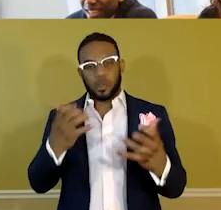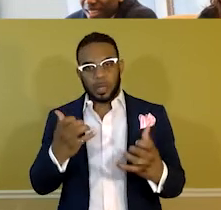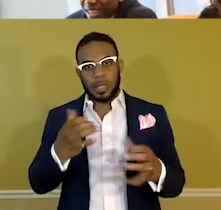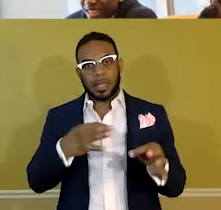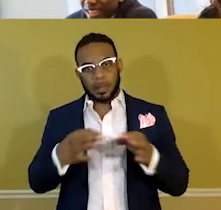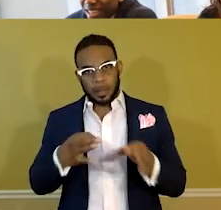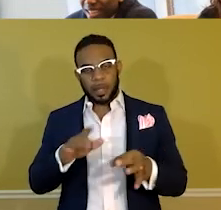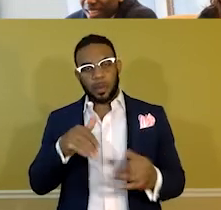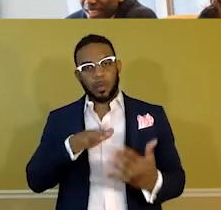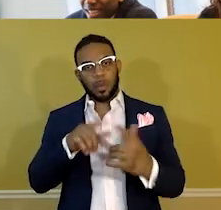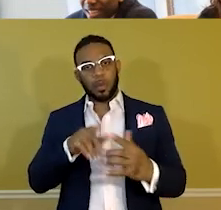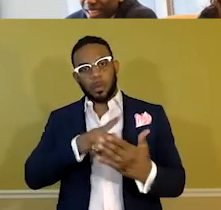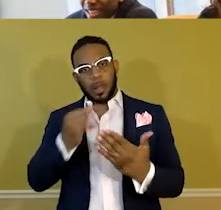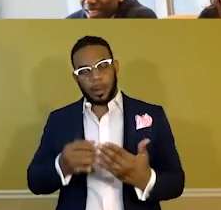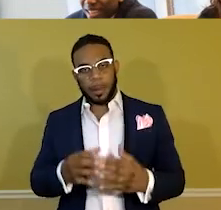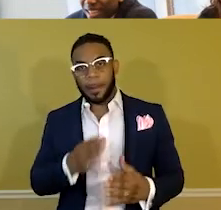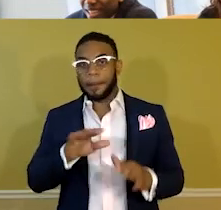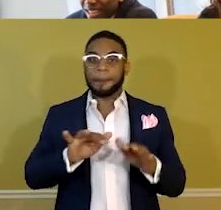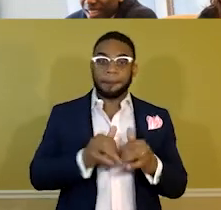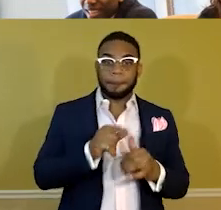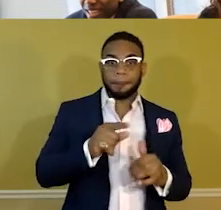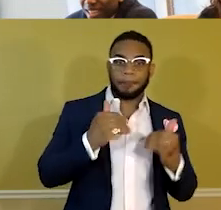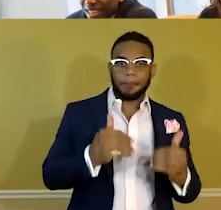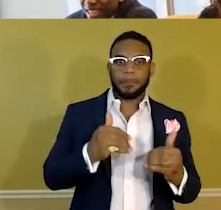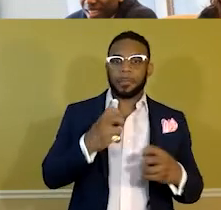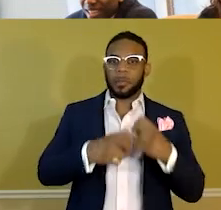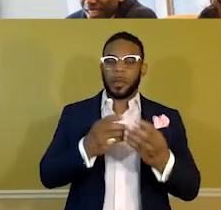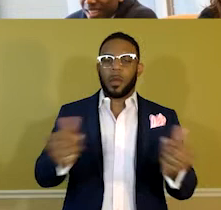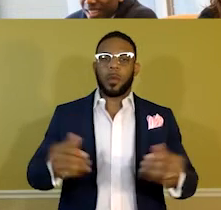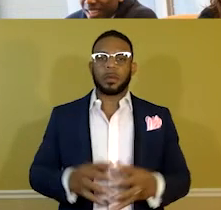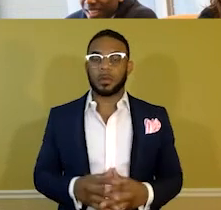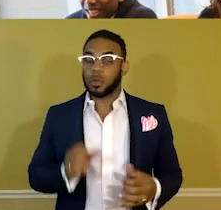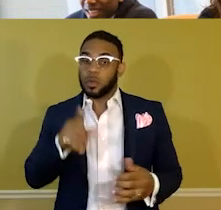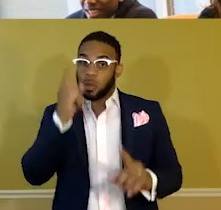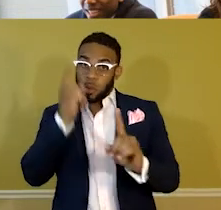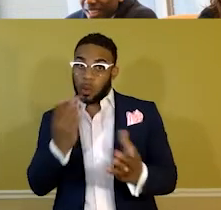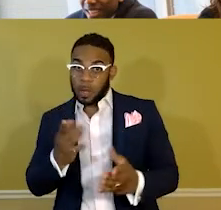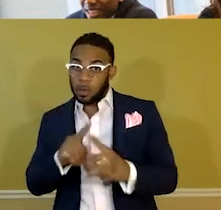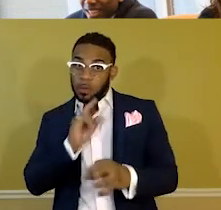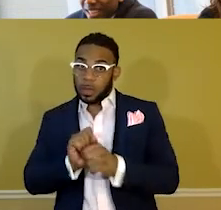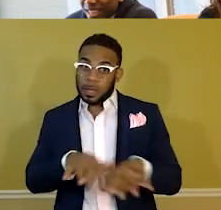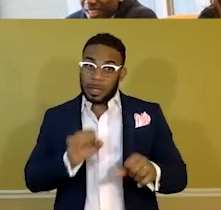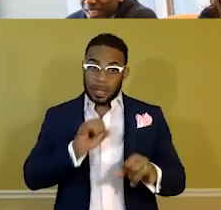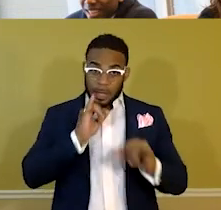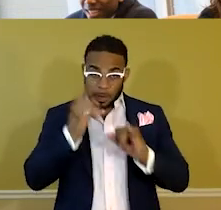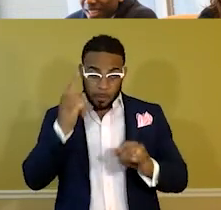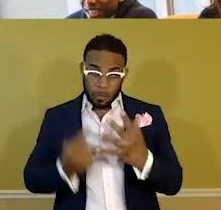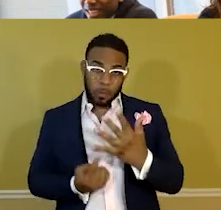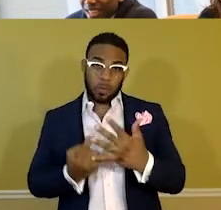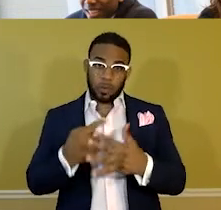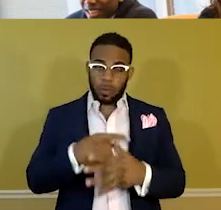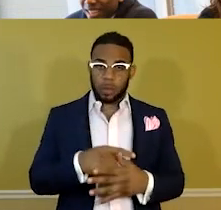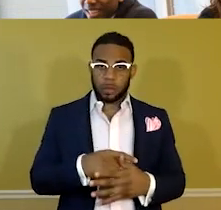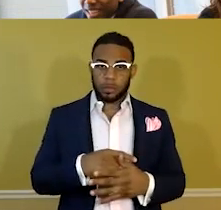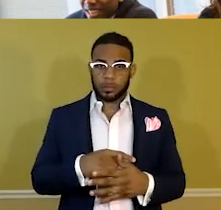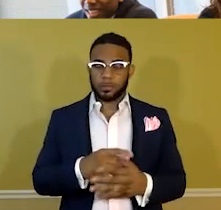explain your approach to projects and how you go about problem solving. So your goal here is to really take the interview through your journey, the